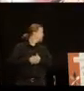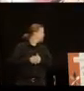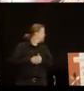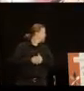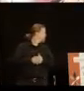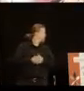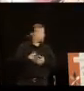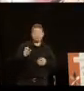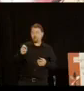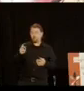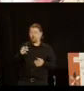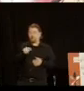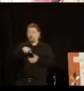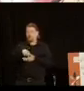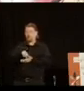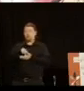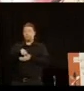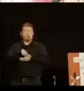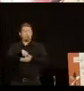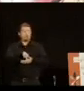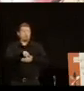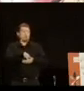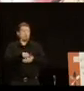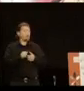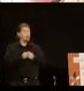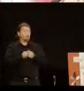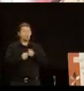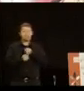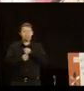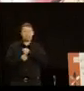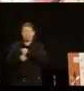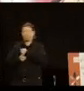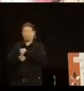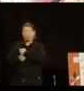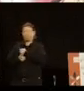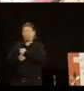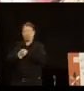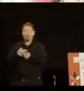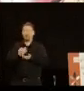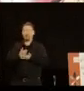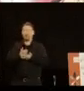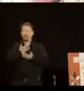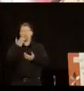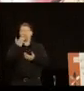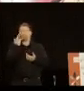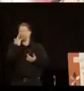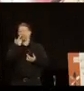Just going to stand up here with these flowers for a minute. I'm going to stop and smell the roses.